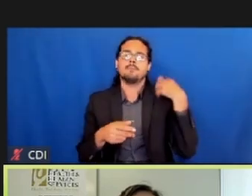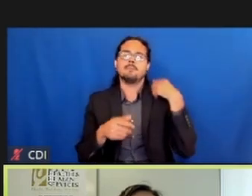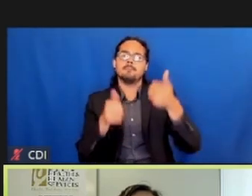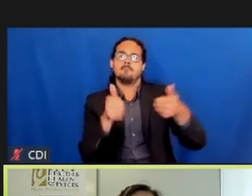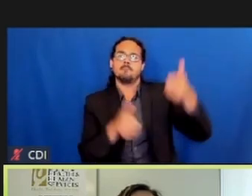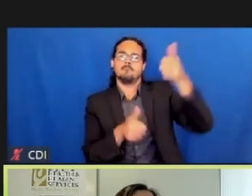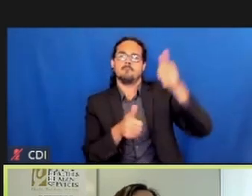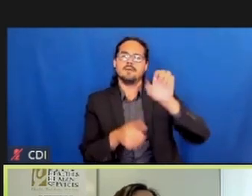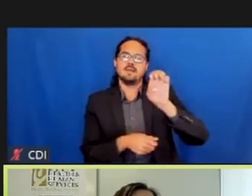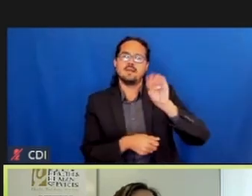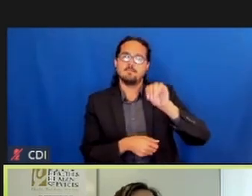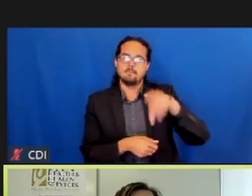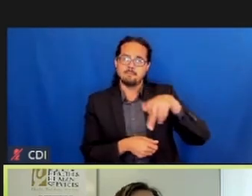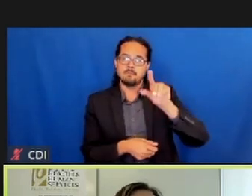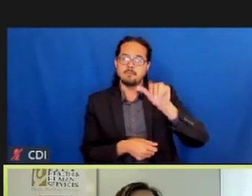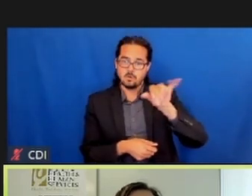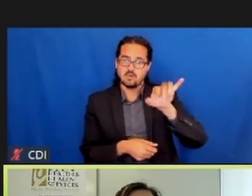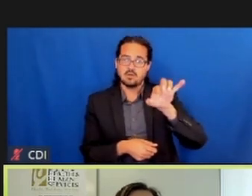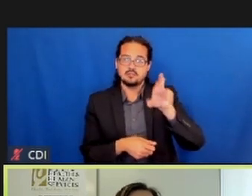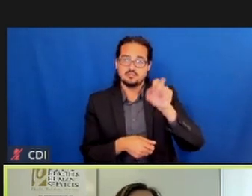workplace. Next slide, please.